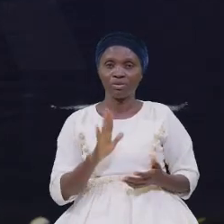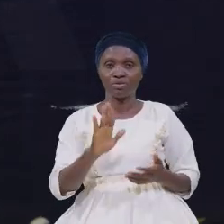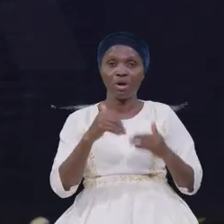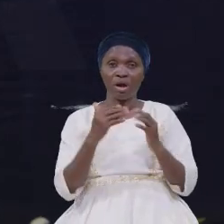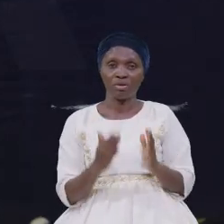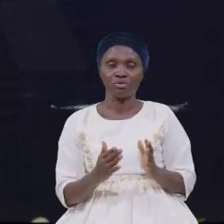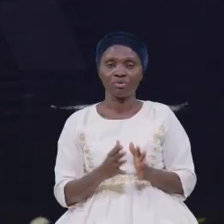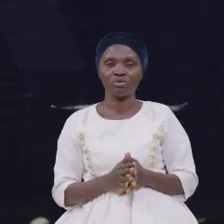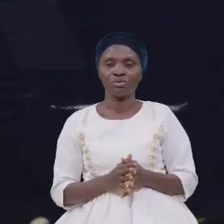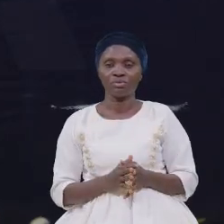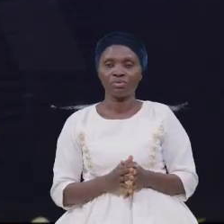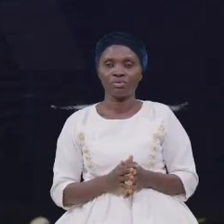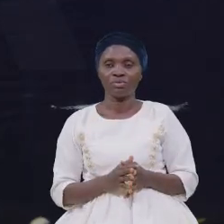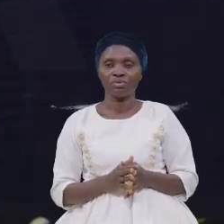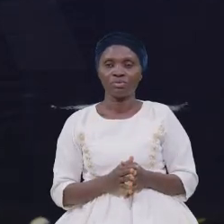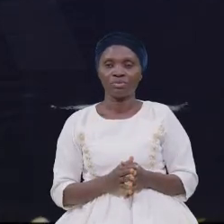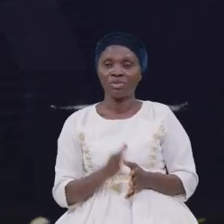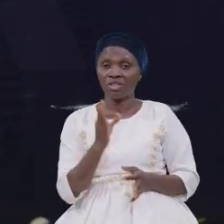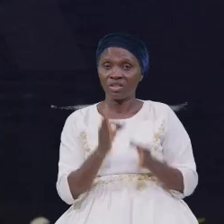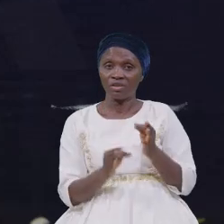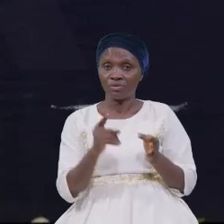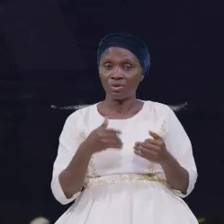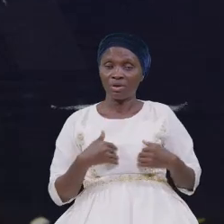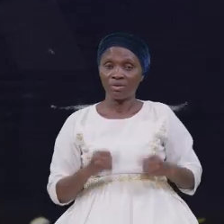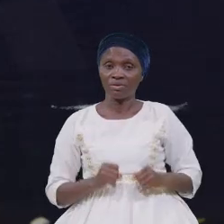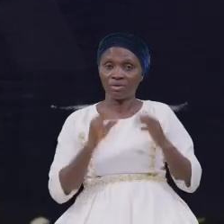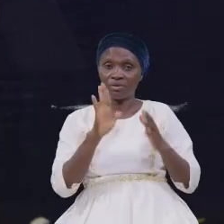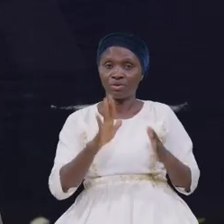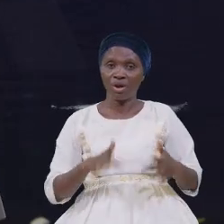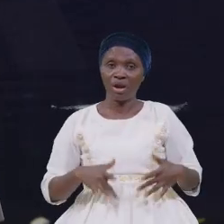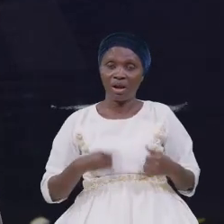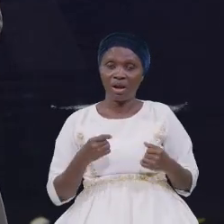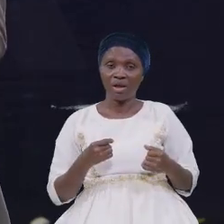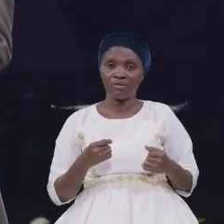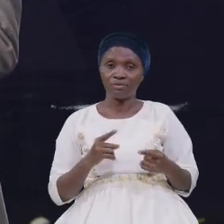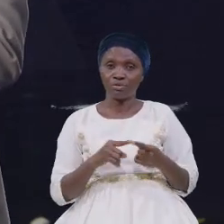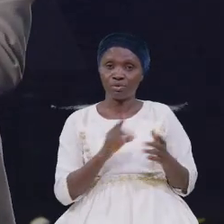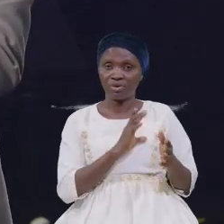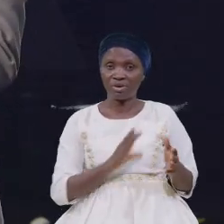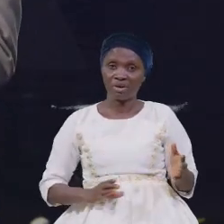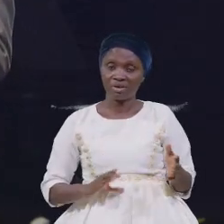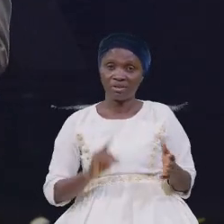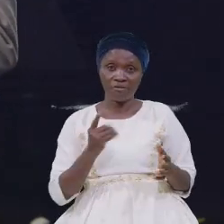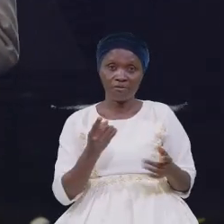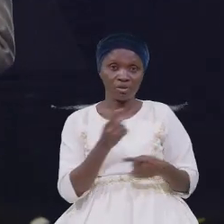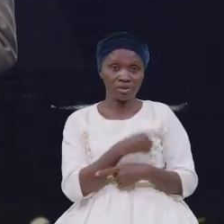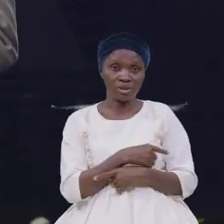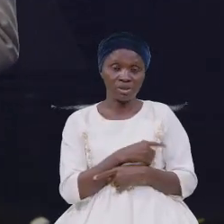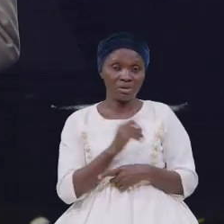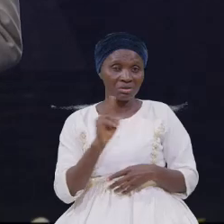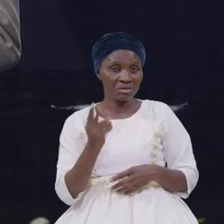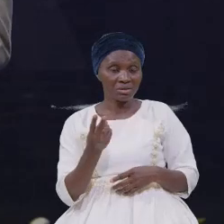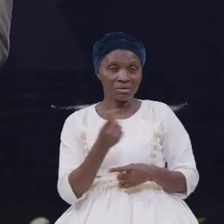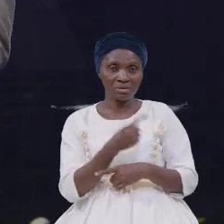If you have given your life the first, second day, third day, don't need to give your name again.